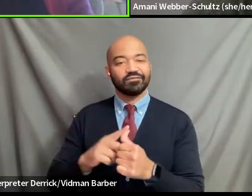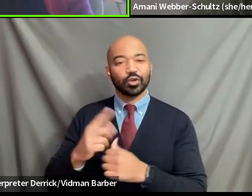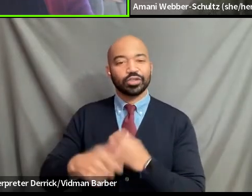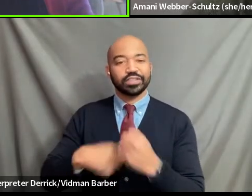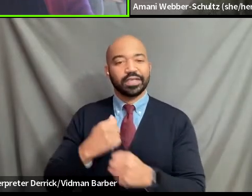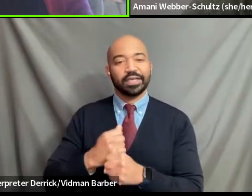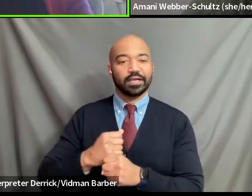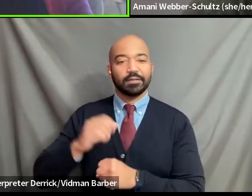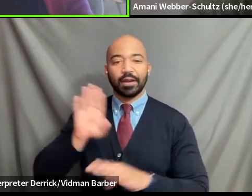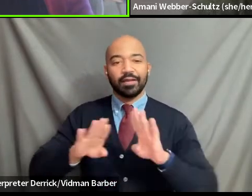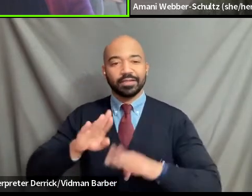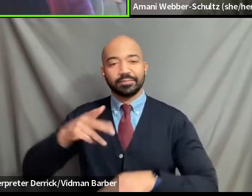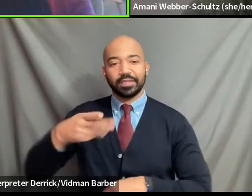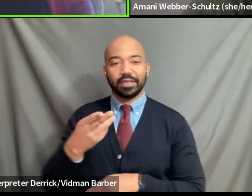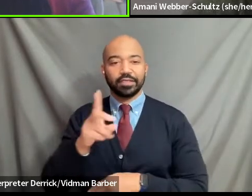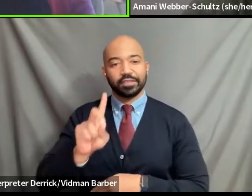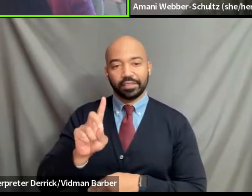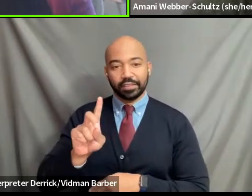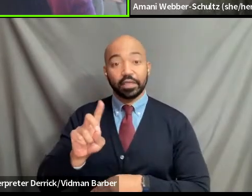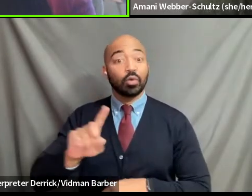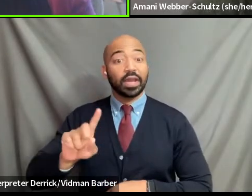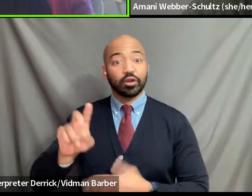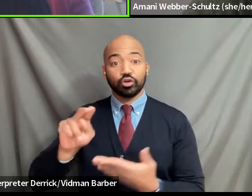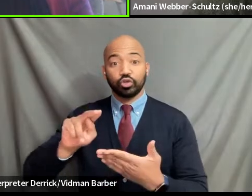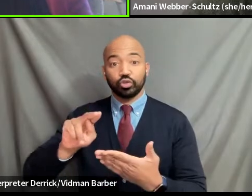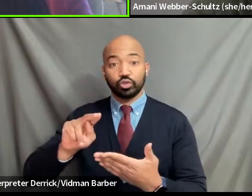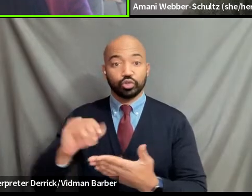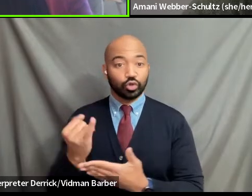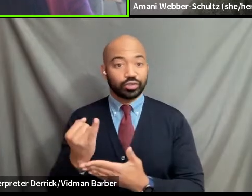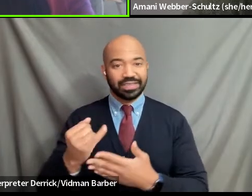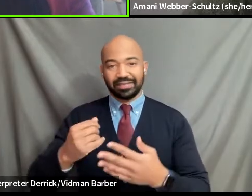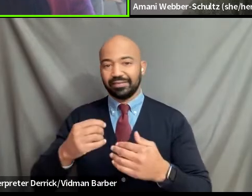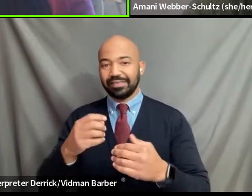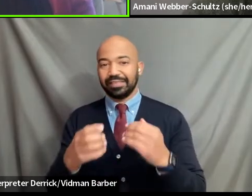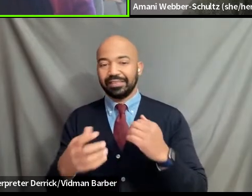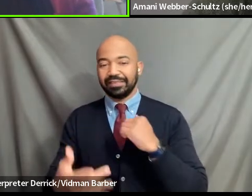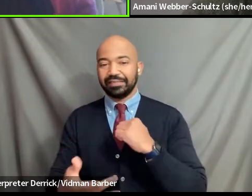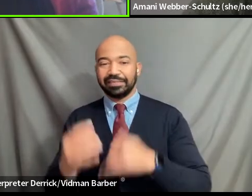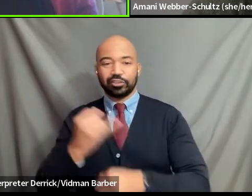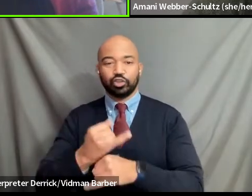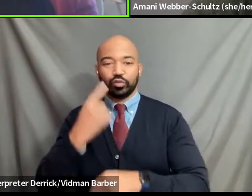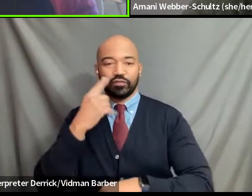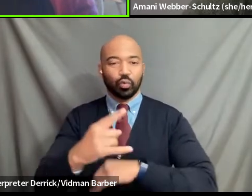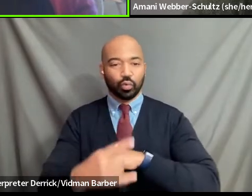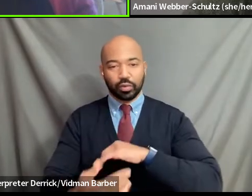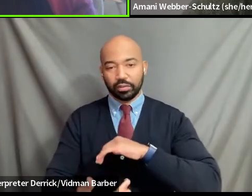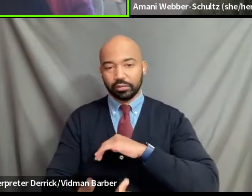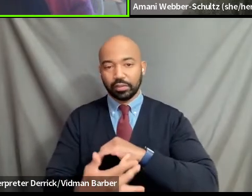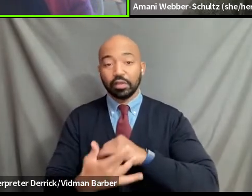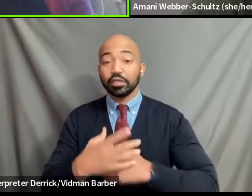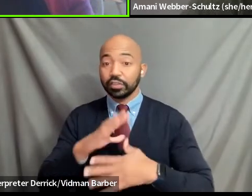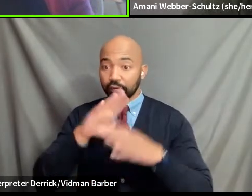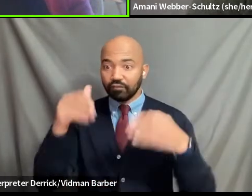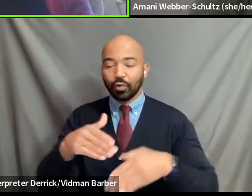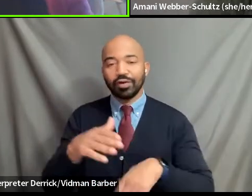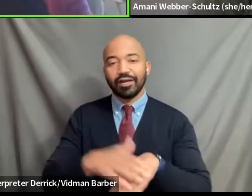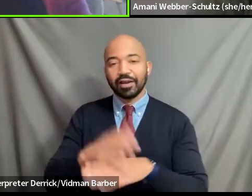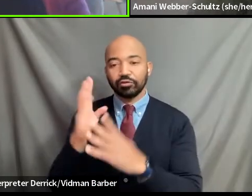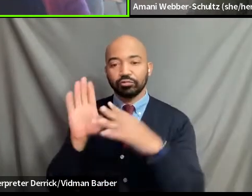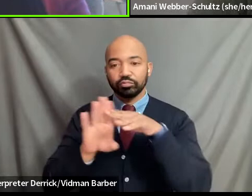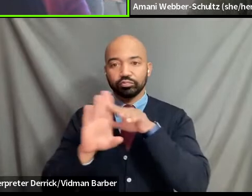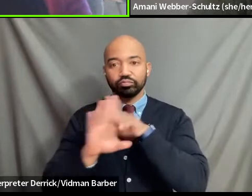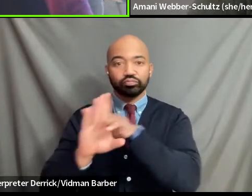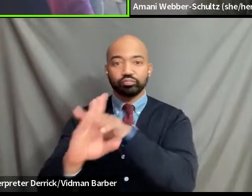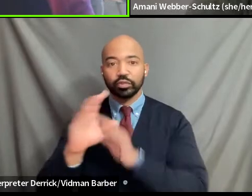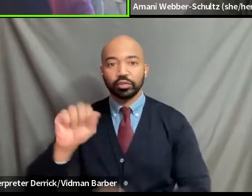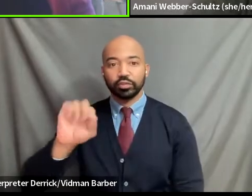biology PhD student at the New Jersey Institute of Technology. She's interested in shark morphology and more